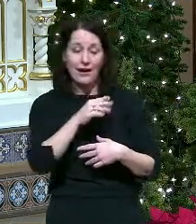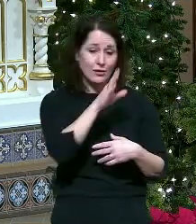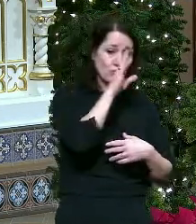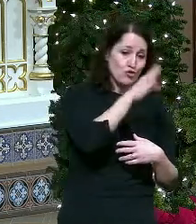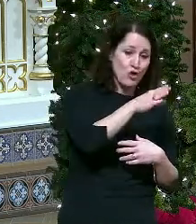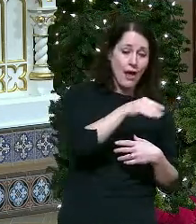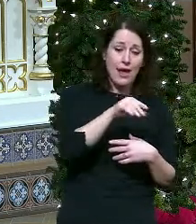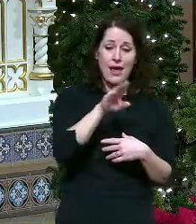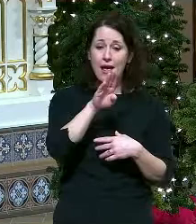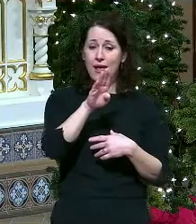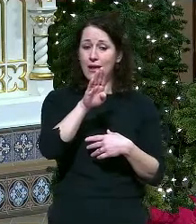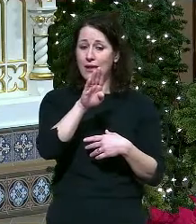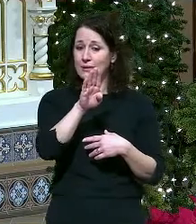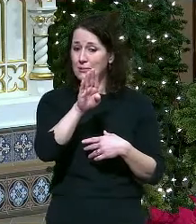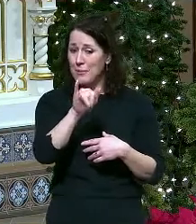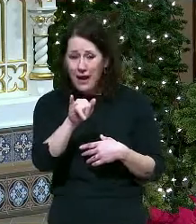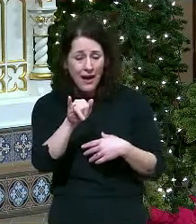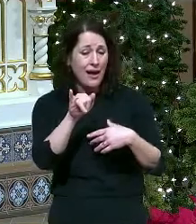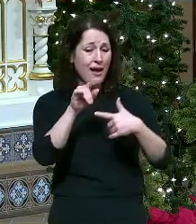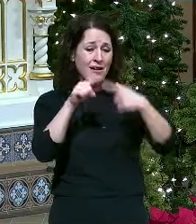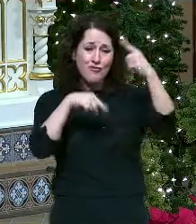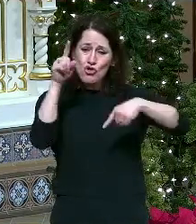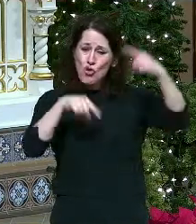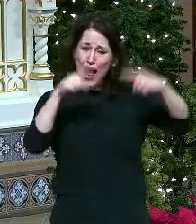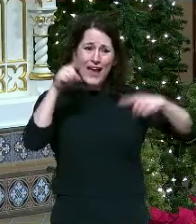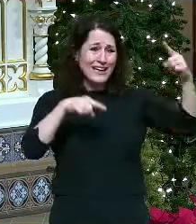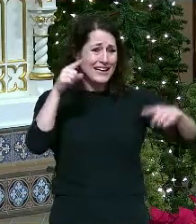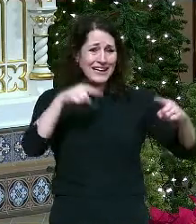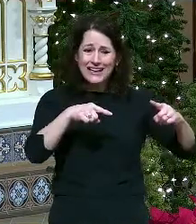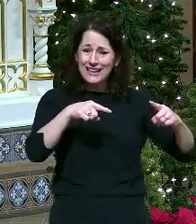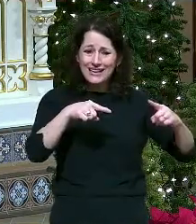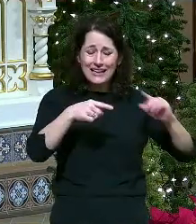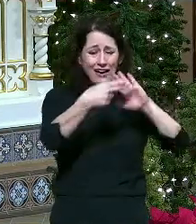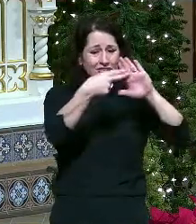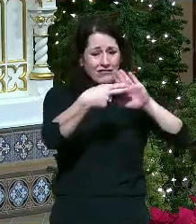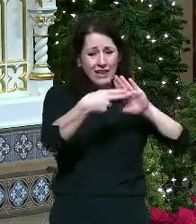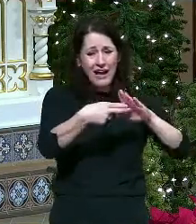bisexual. We have all different kinds of identities